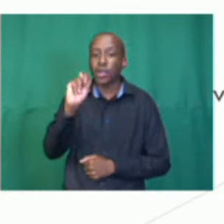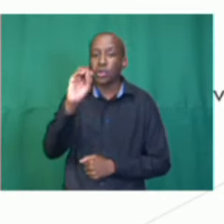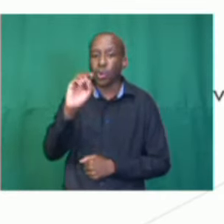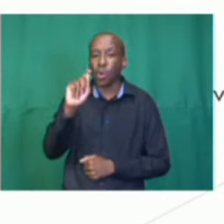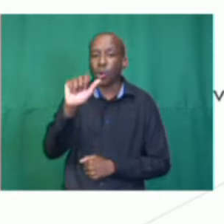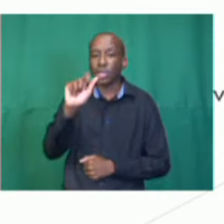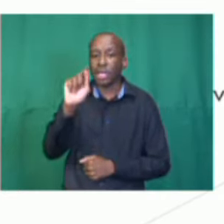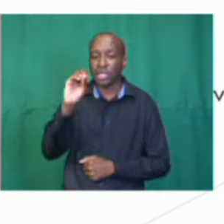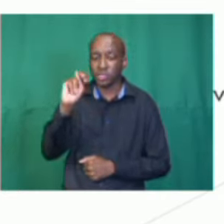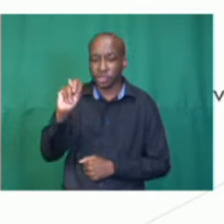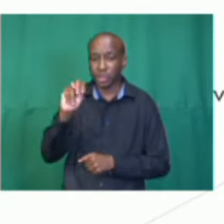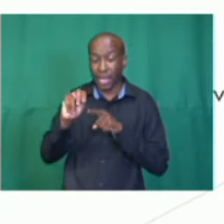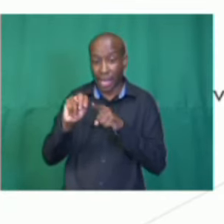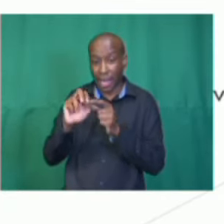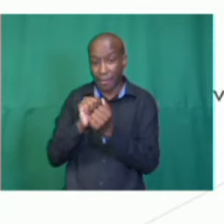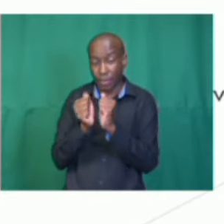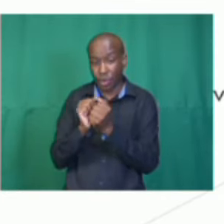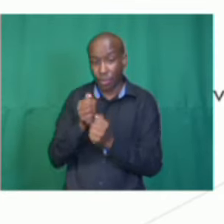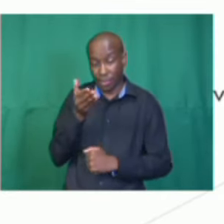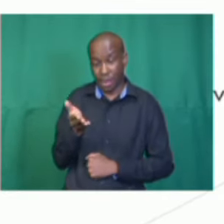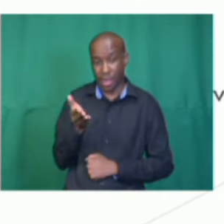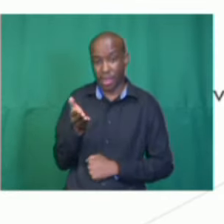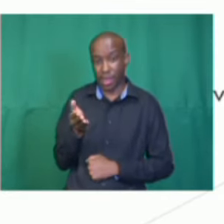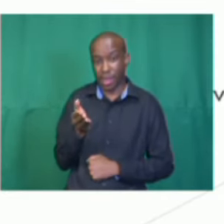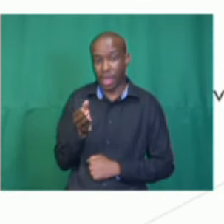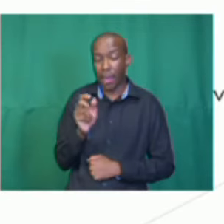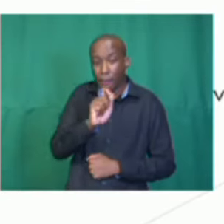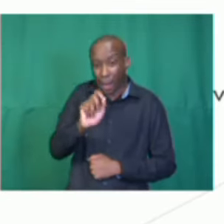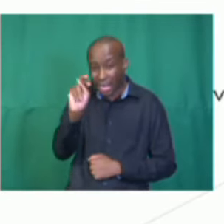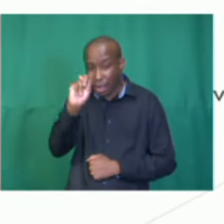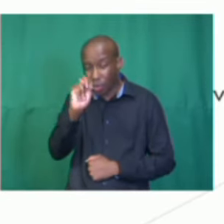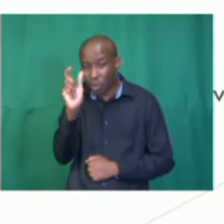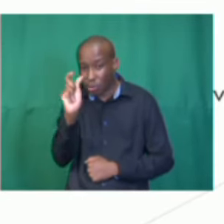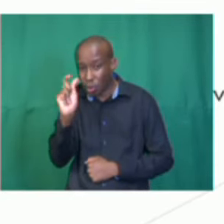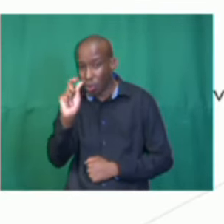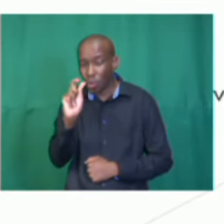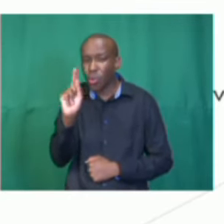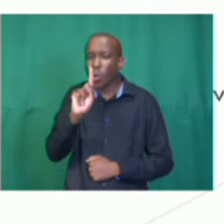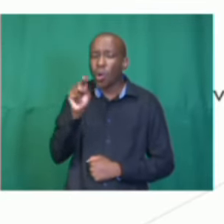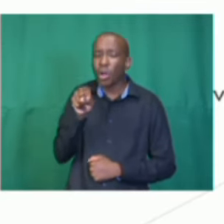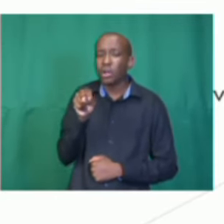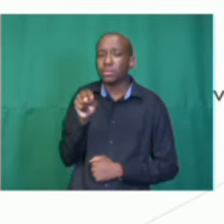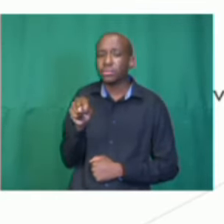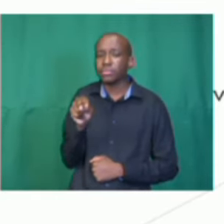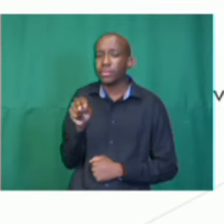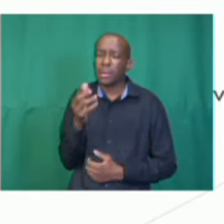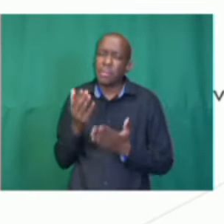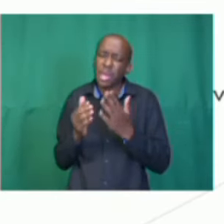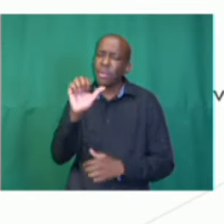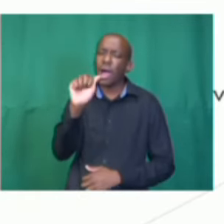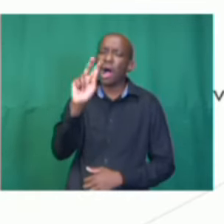is noted there. Annotation. What is annotation? Maybe somebody is